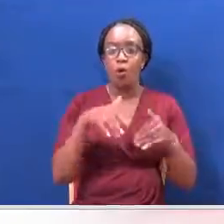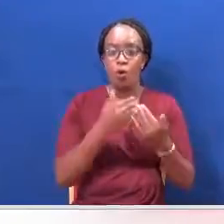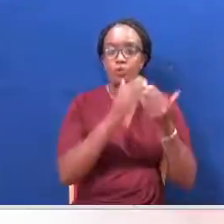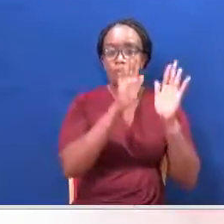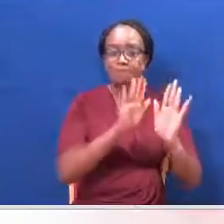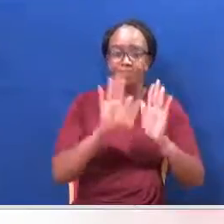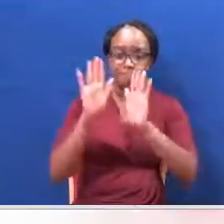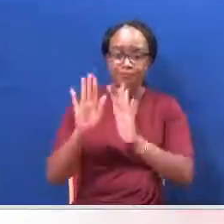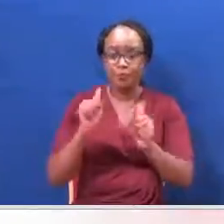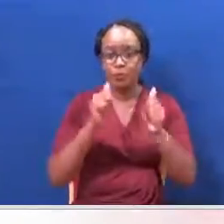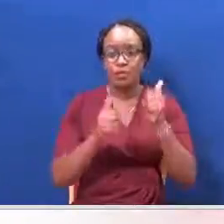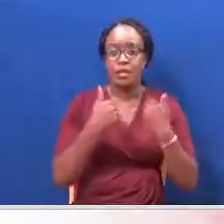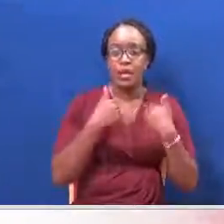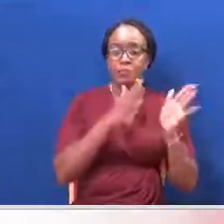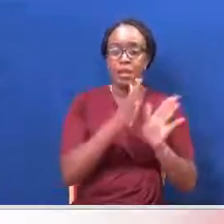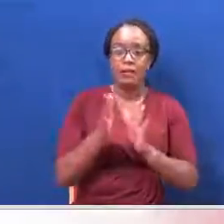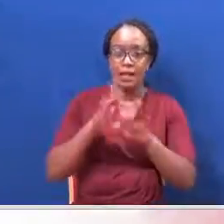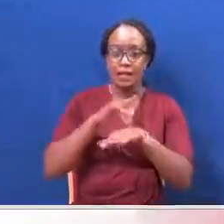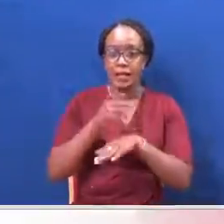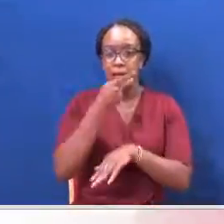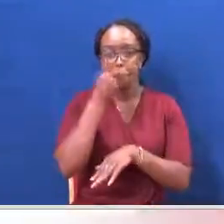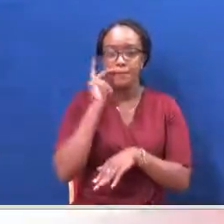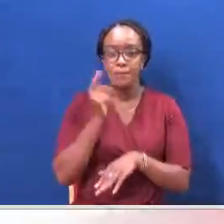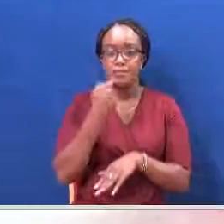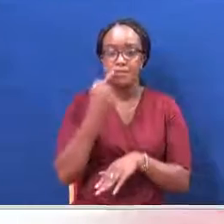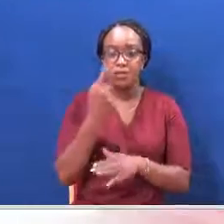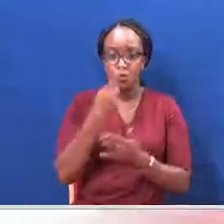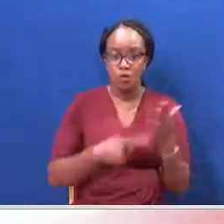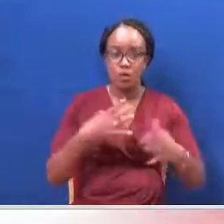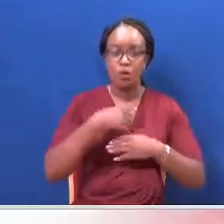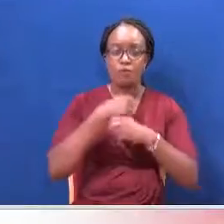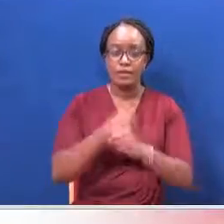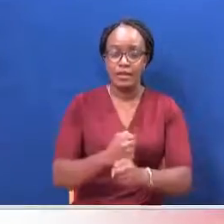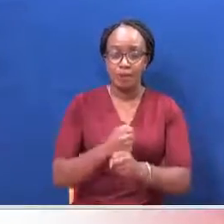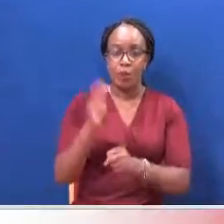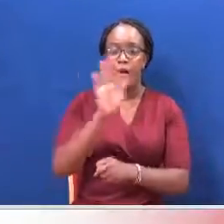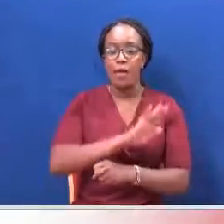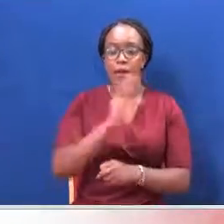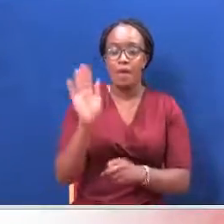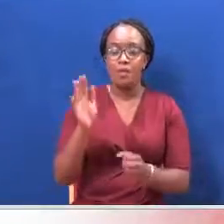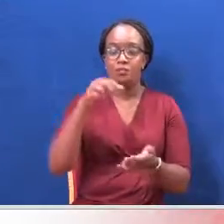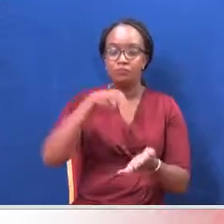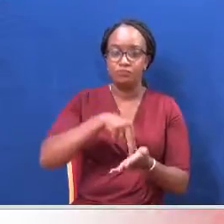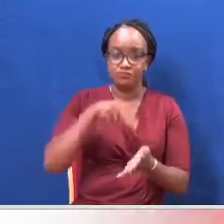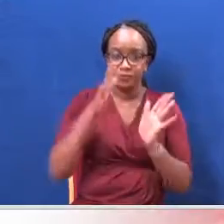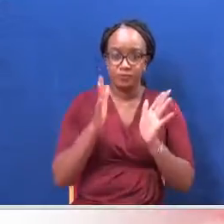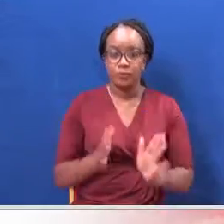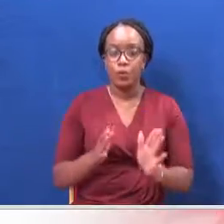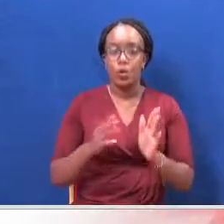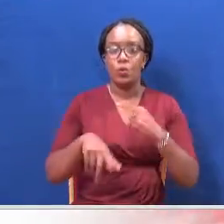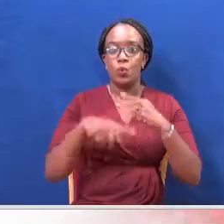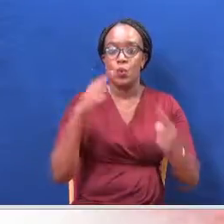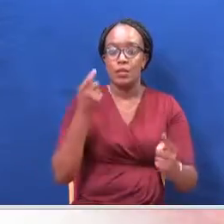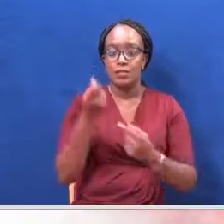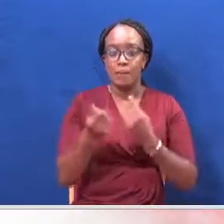COVID-19 restrictions. Kalonzo says he's confident that the Wiper candidate will win in the mini polls and